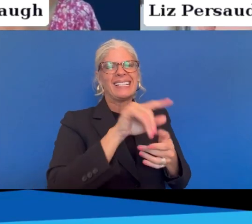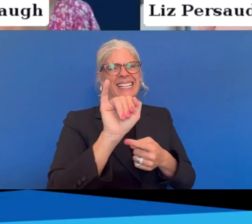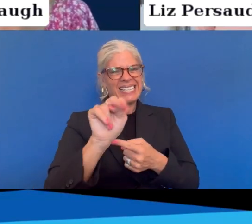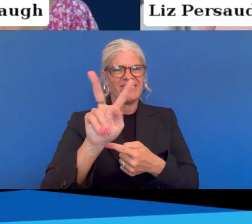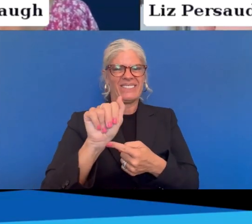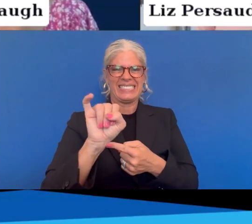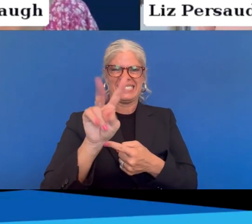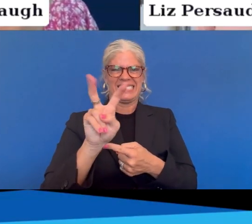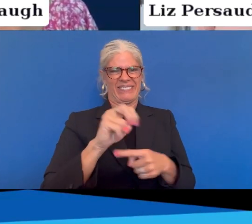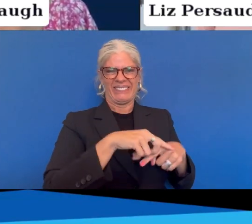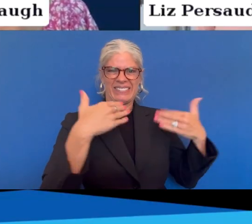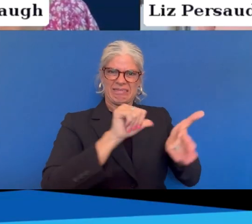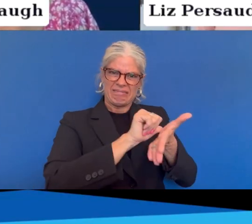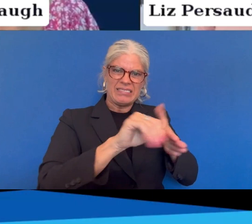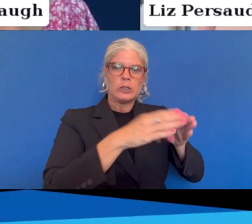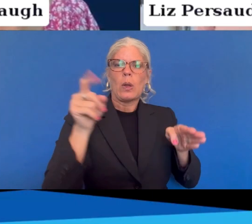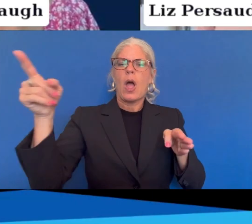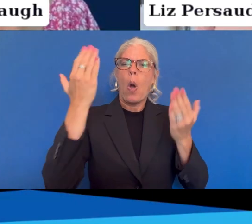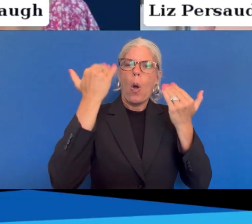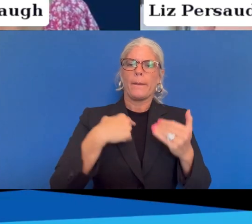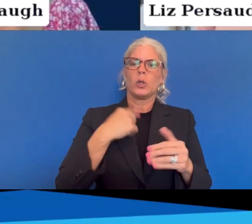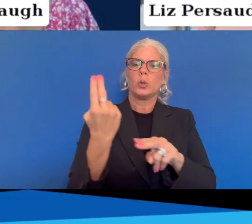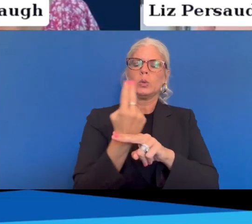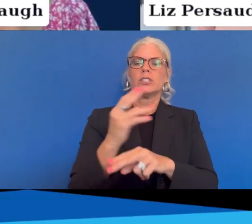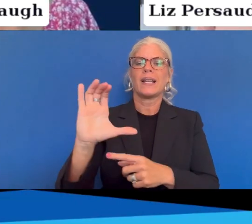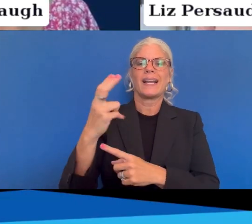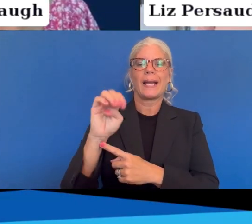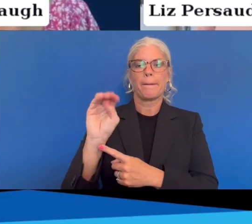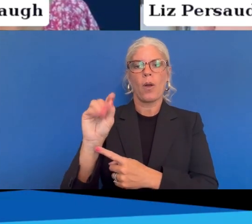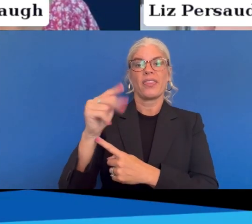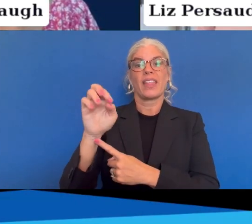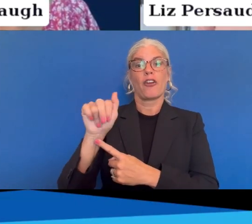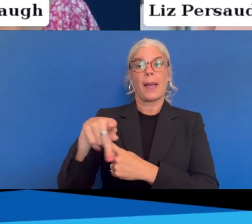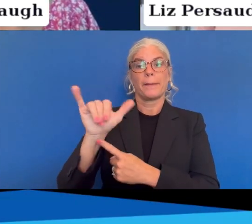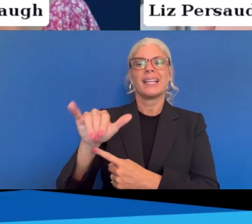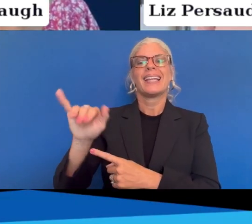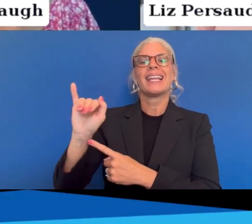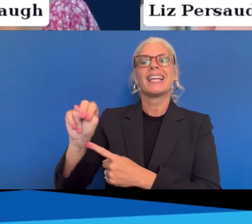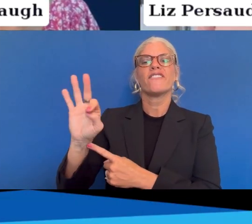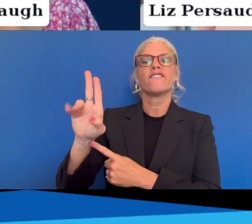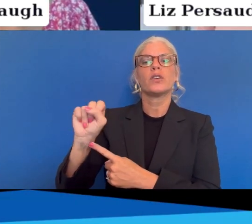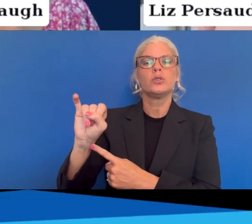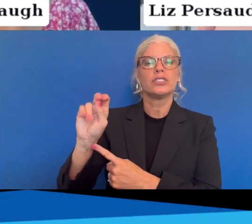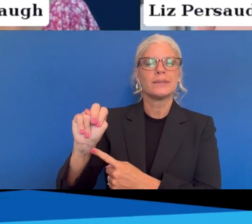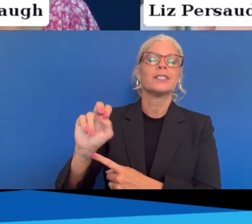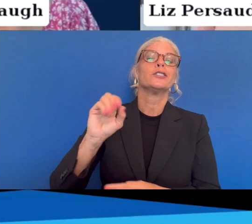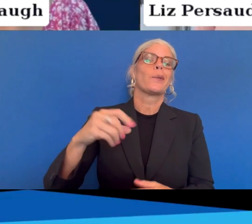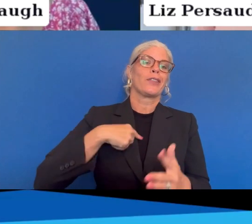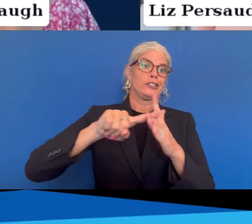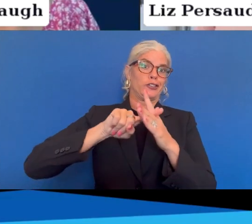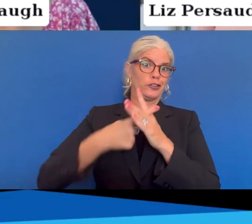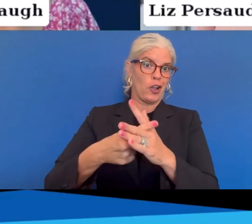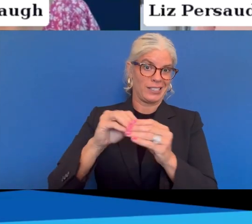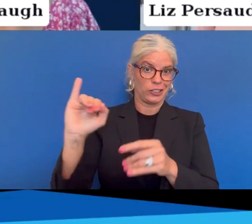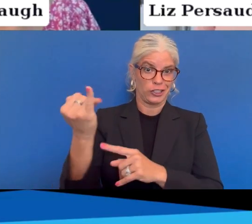avoid surgery again and just avoid any invasive situations. And so they